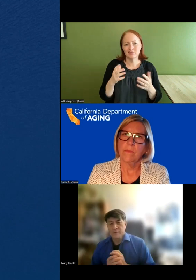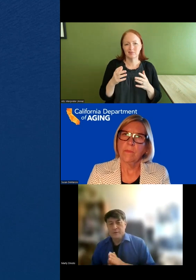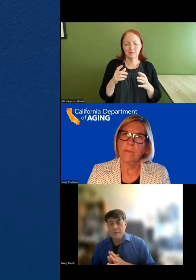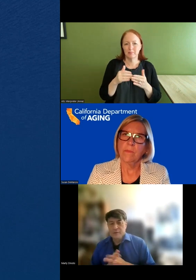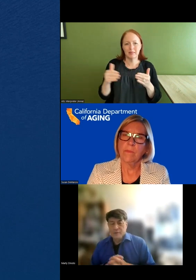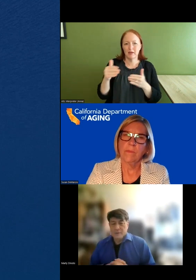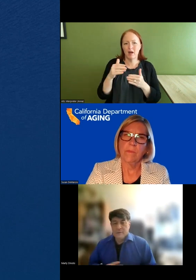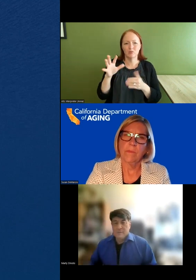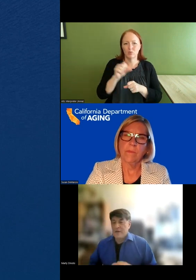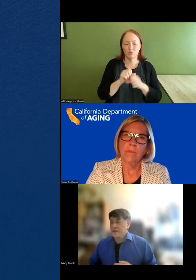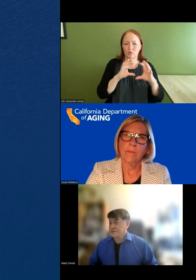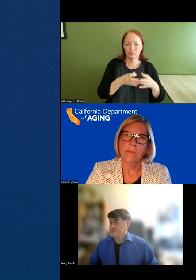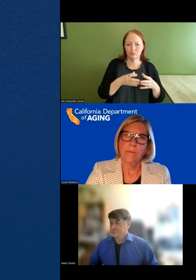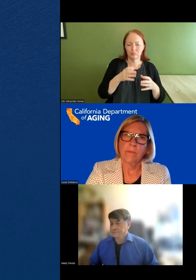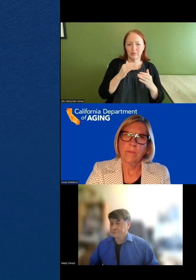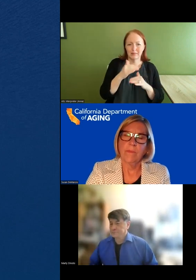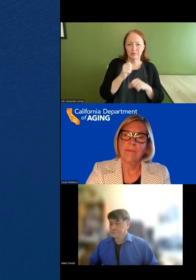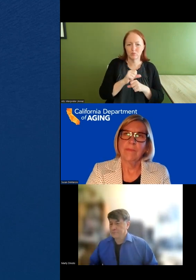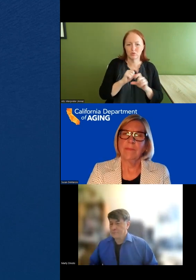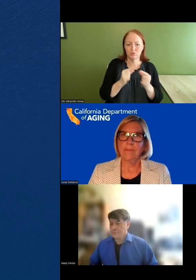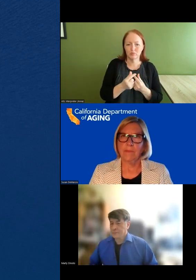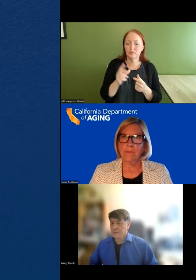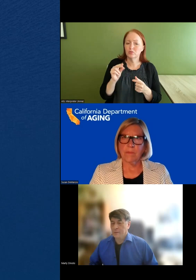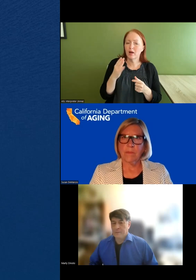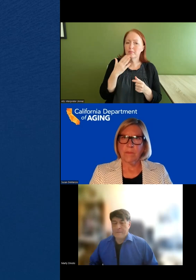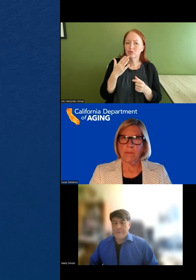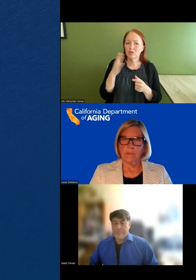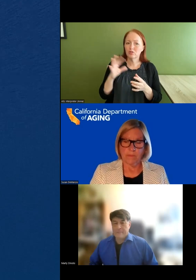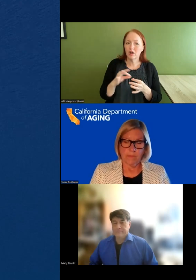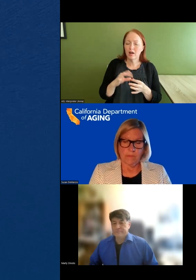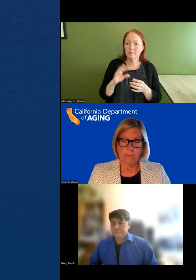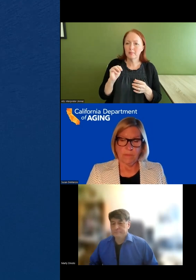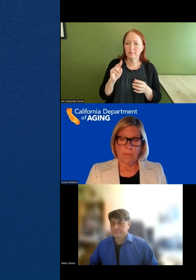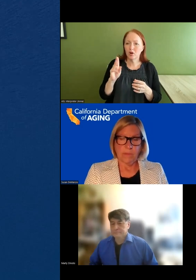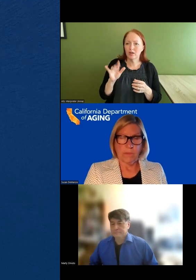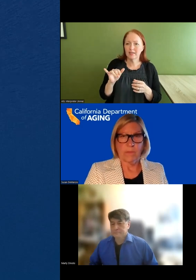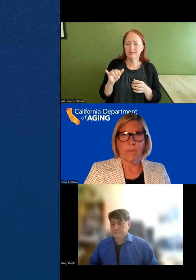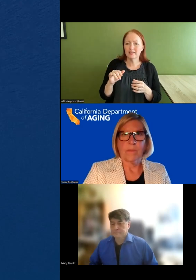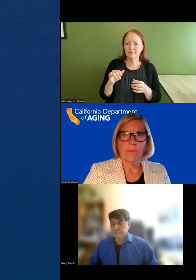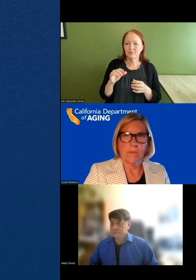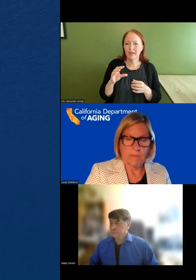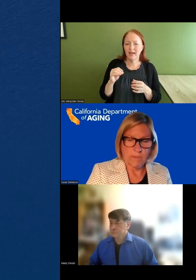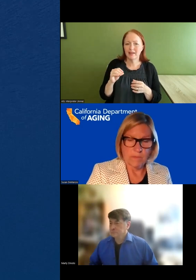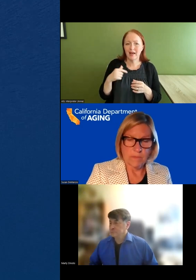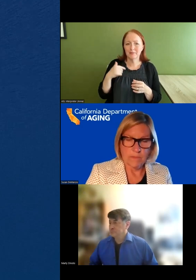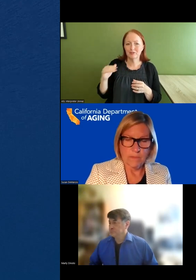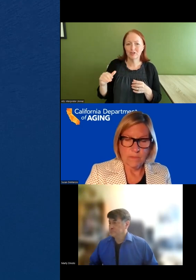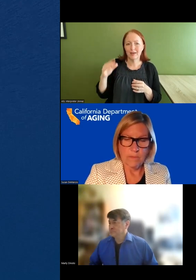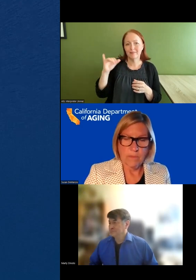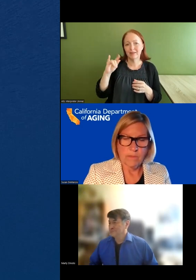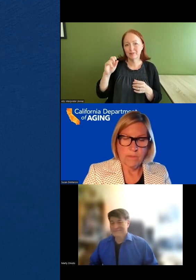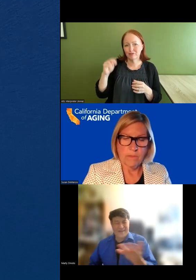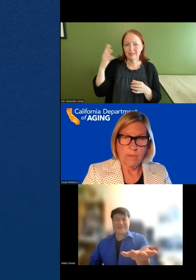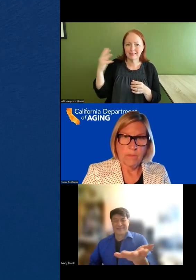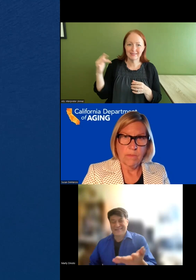or something. So I really appreciate that comment, Marty. And I am a child of immigrants. My